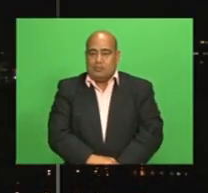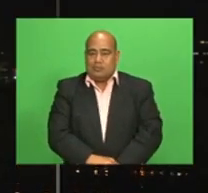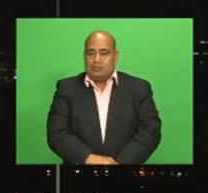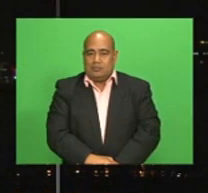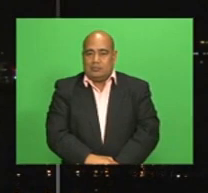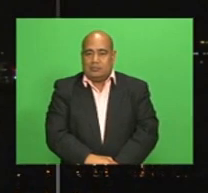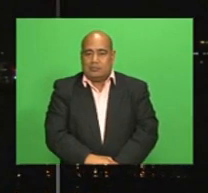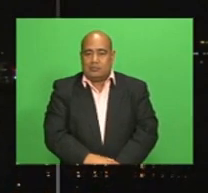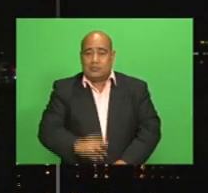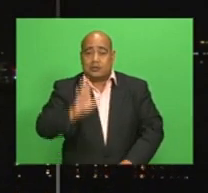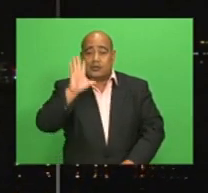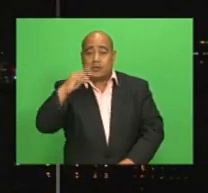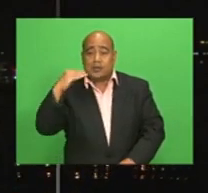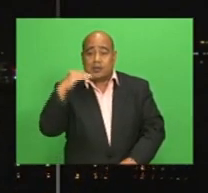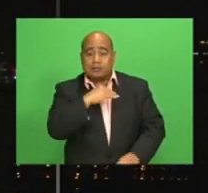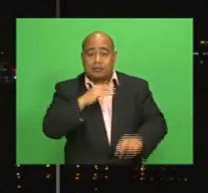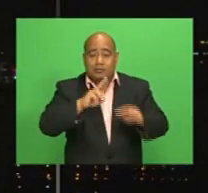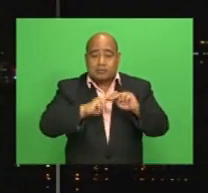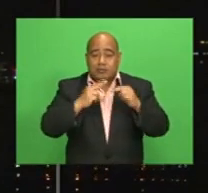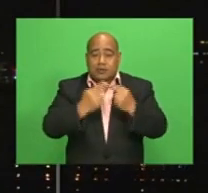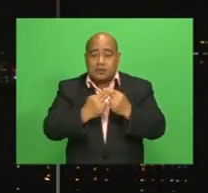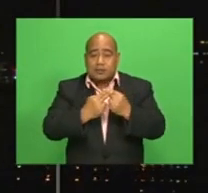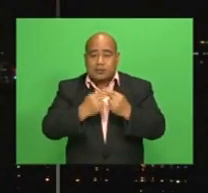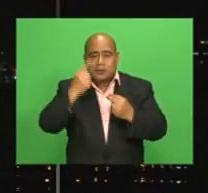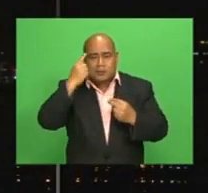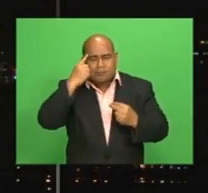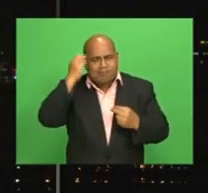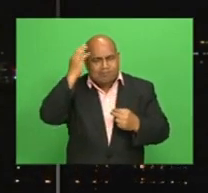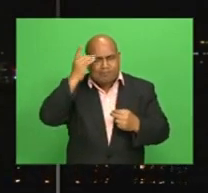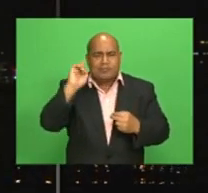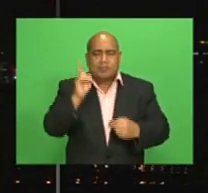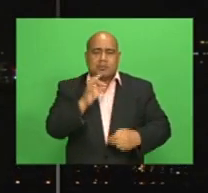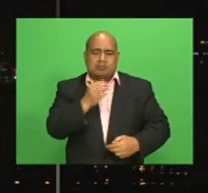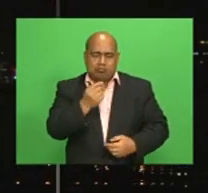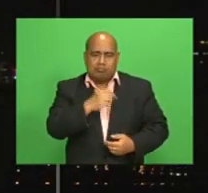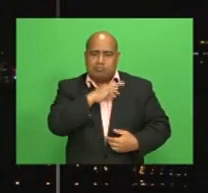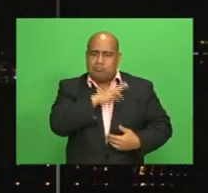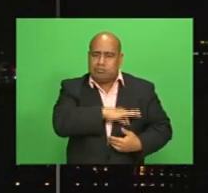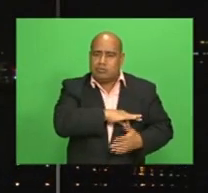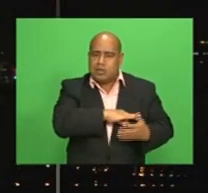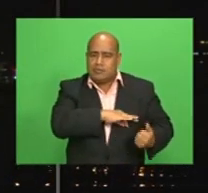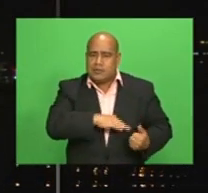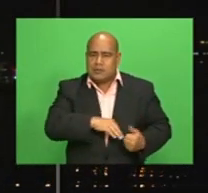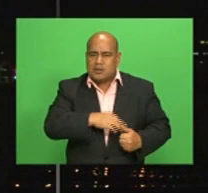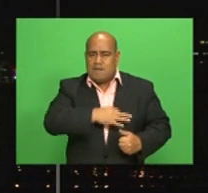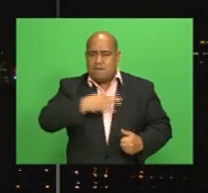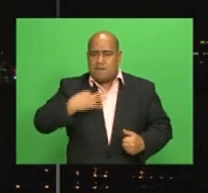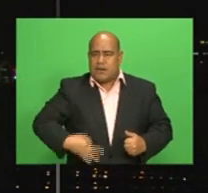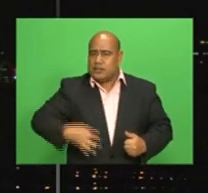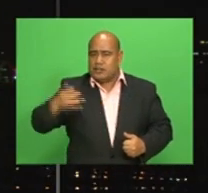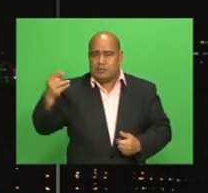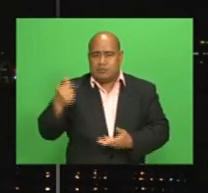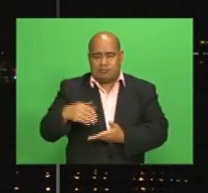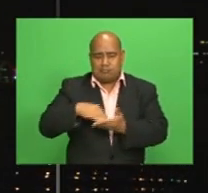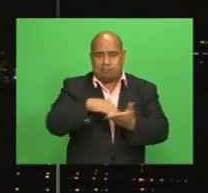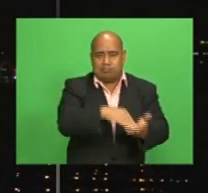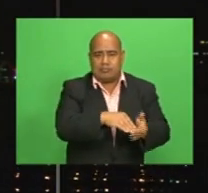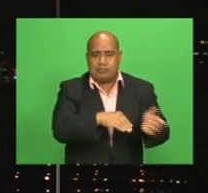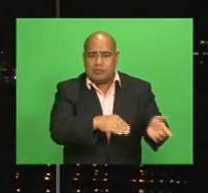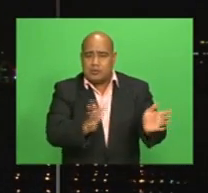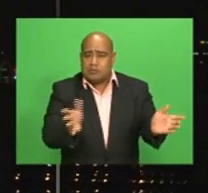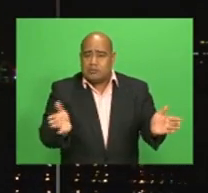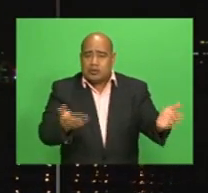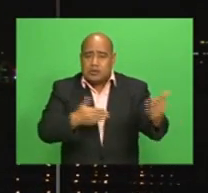500 families are expected to benefit from food relief supplies from the French government. Recipients of the food hampers include the Salvation